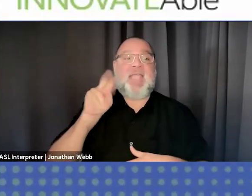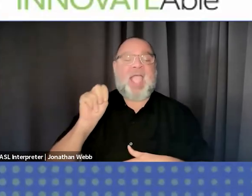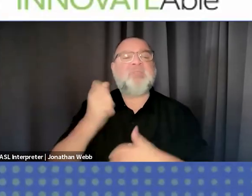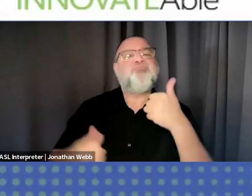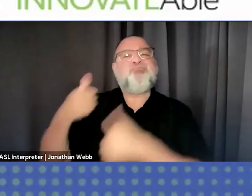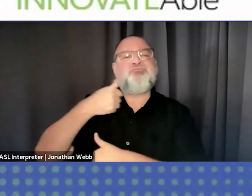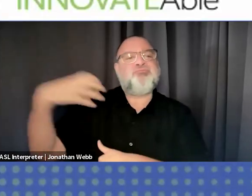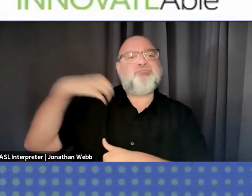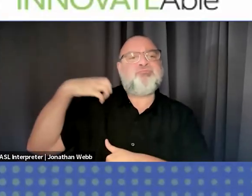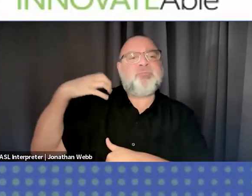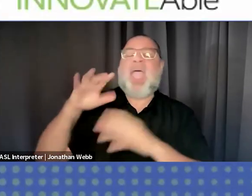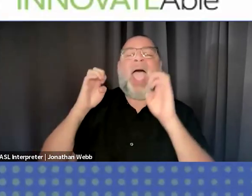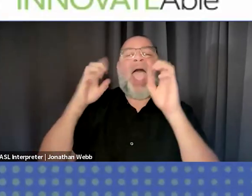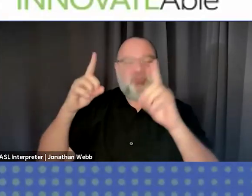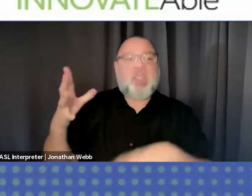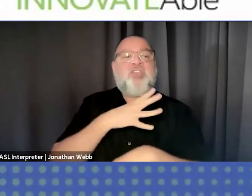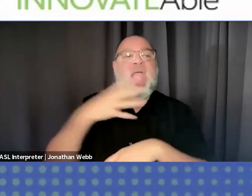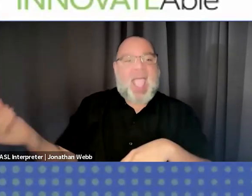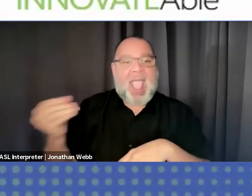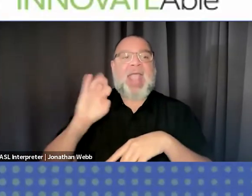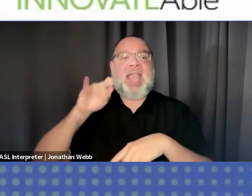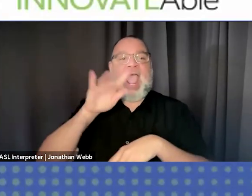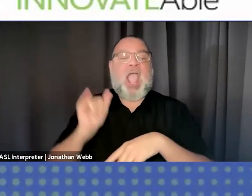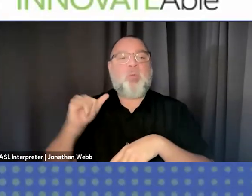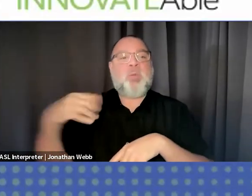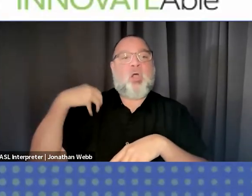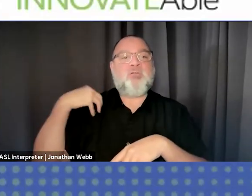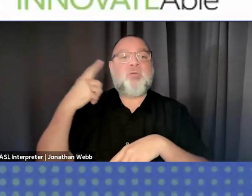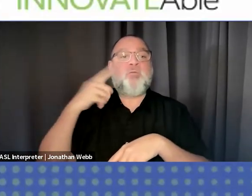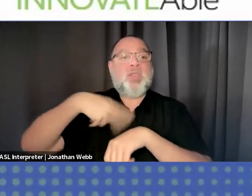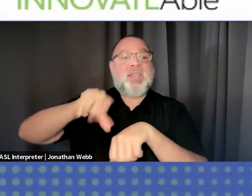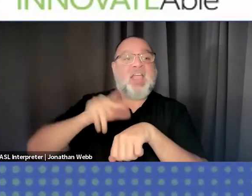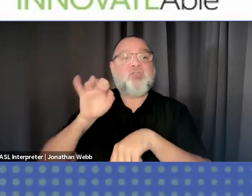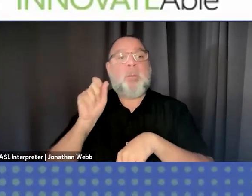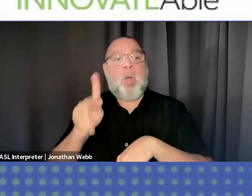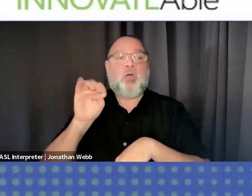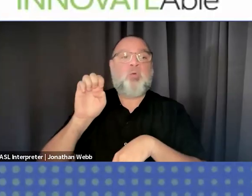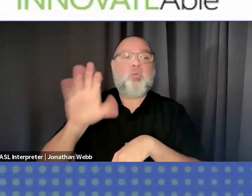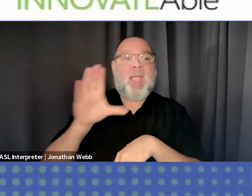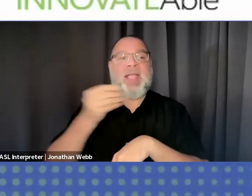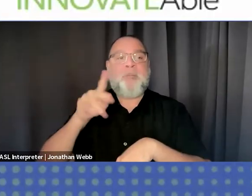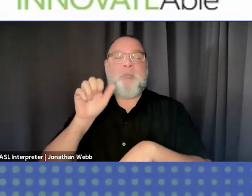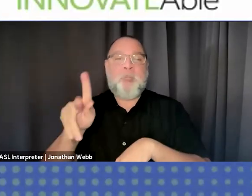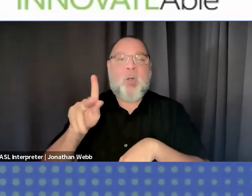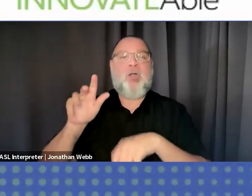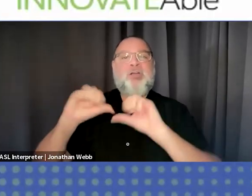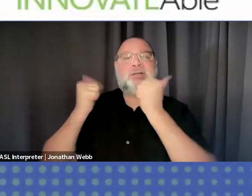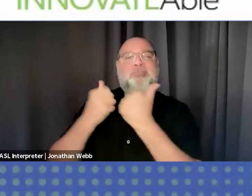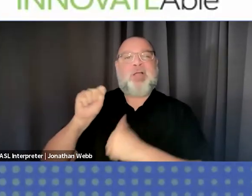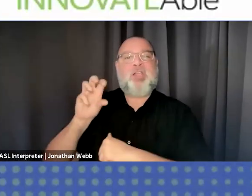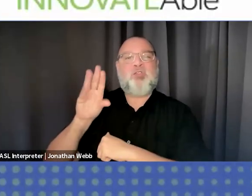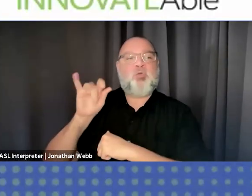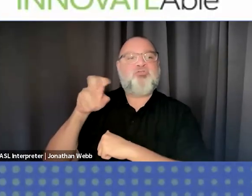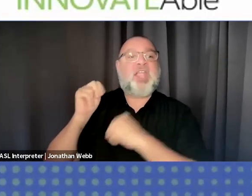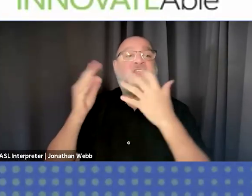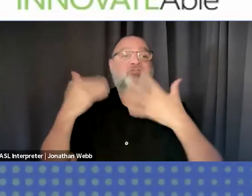Education and Equity Officer of the National Recreation and Park Association. And finally, we have Christine McConnell,